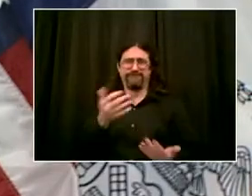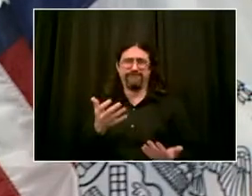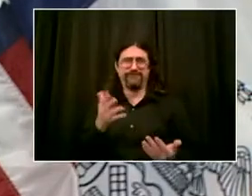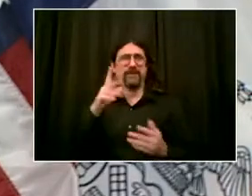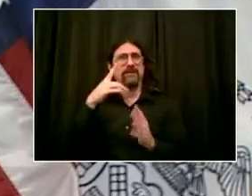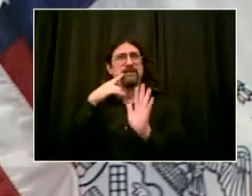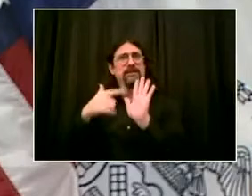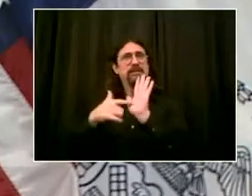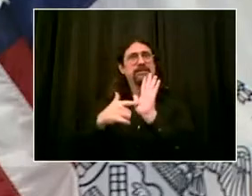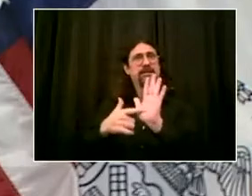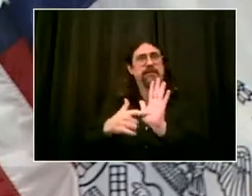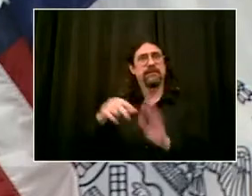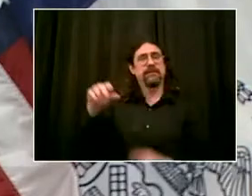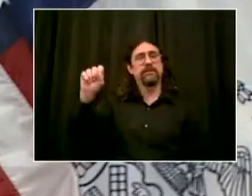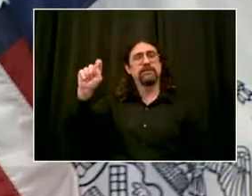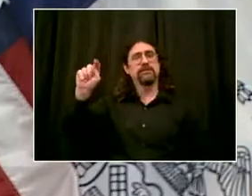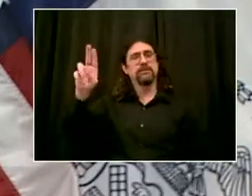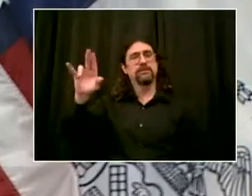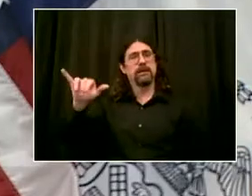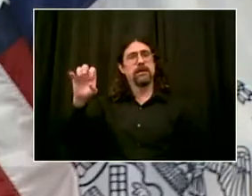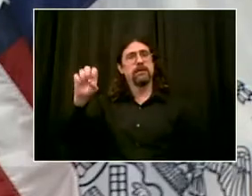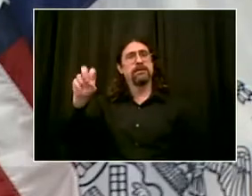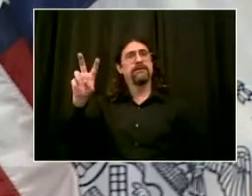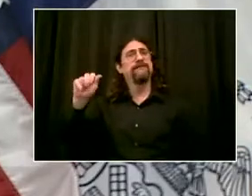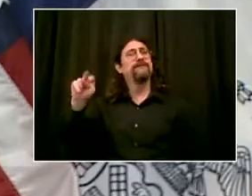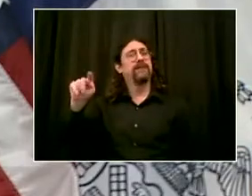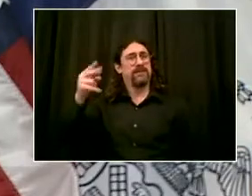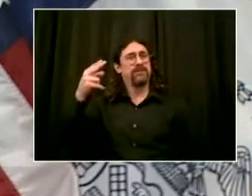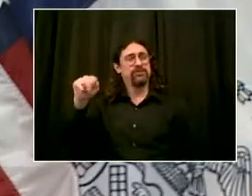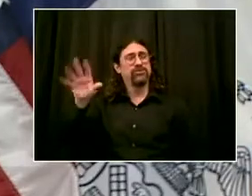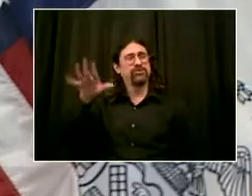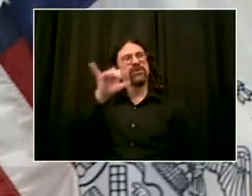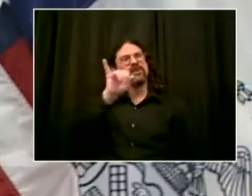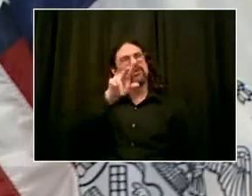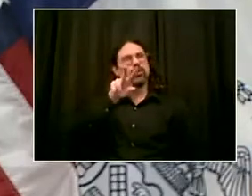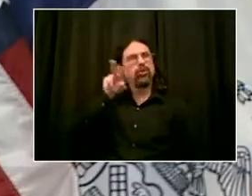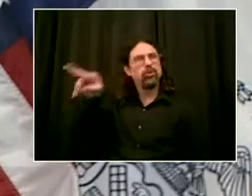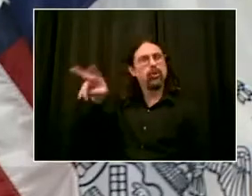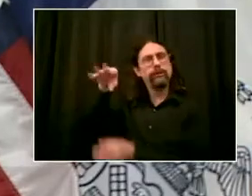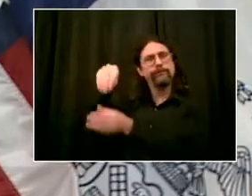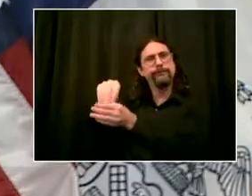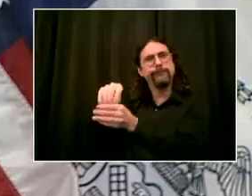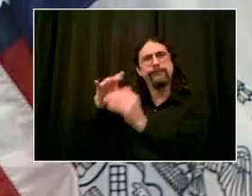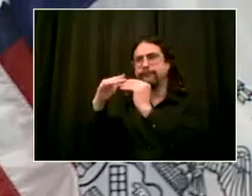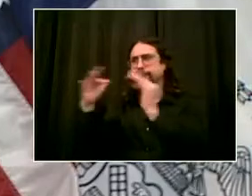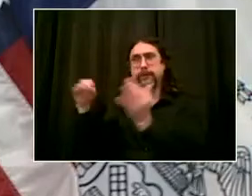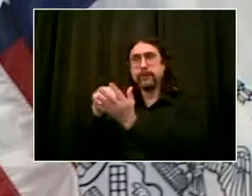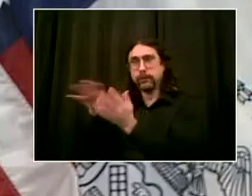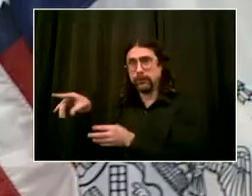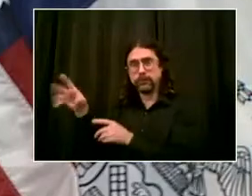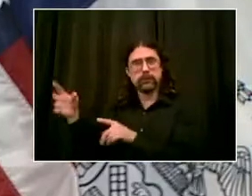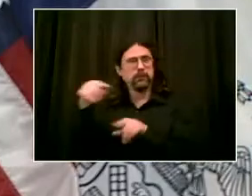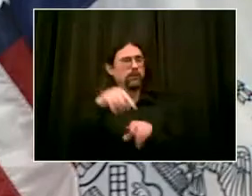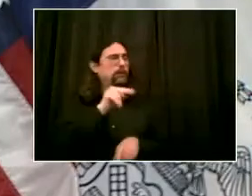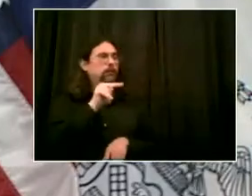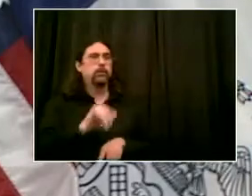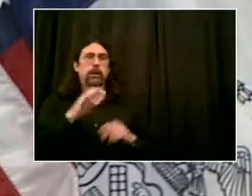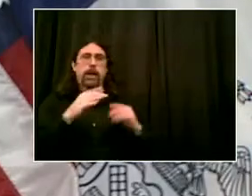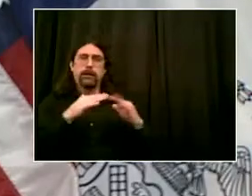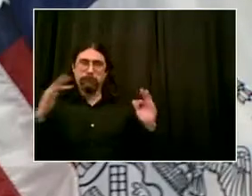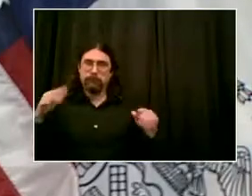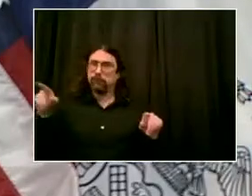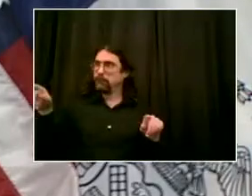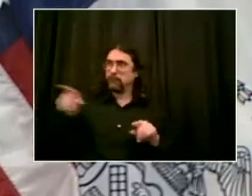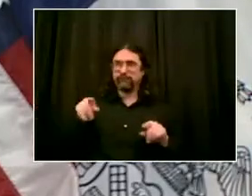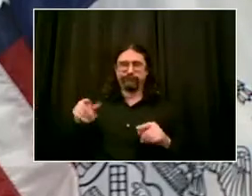on us to present that Vision now and put it into effect as much as we can in the 13 months ahead and then